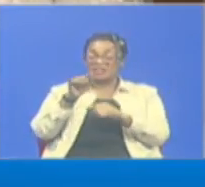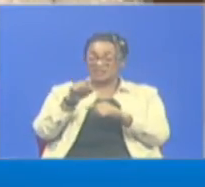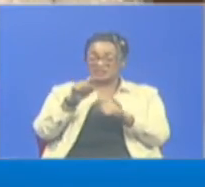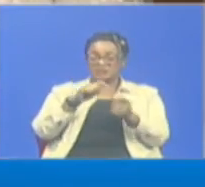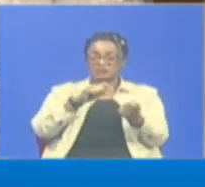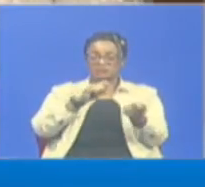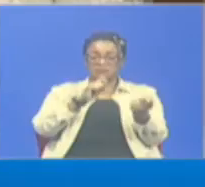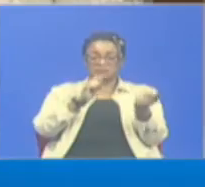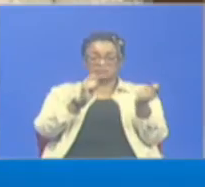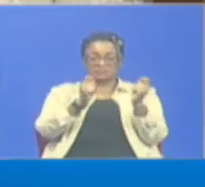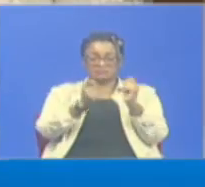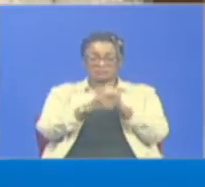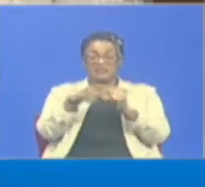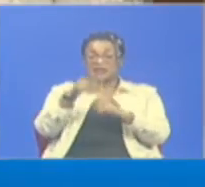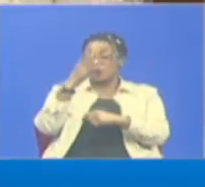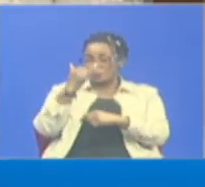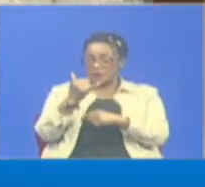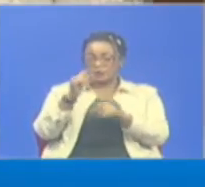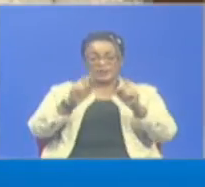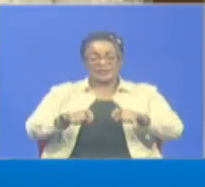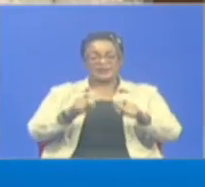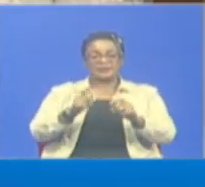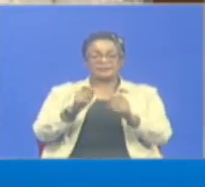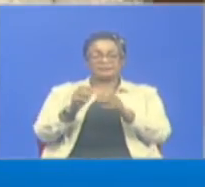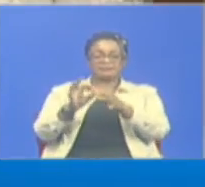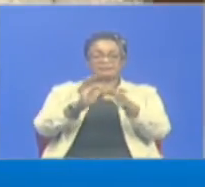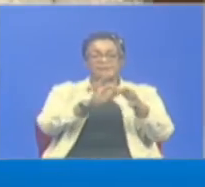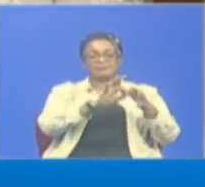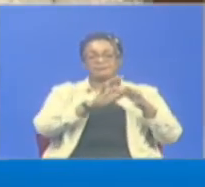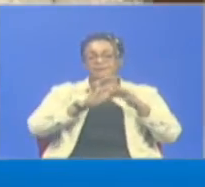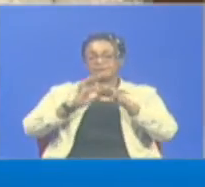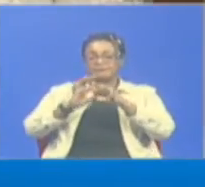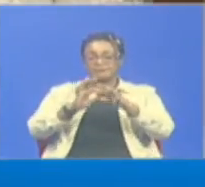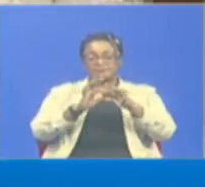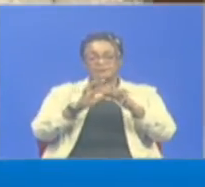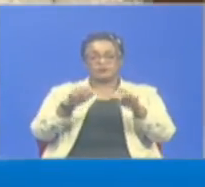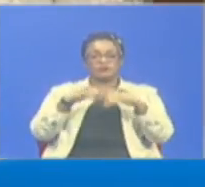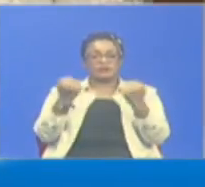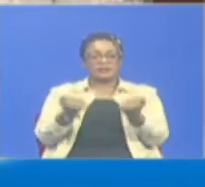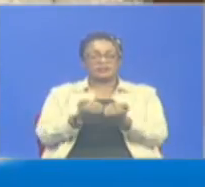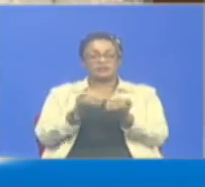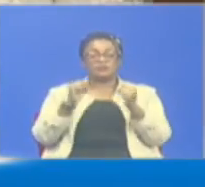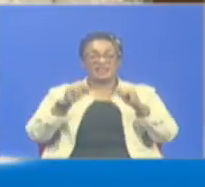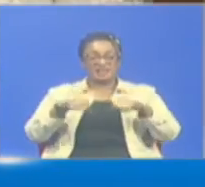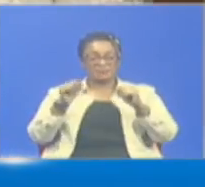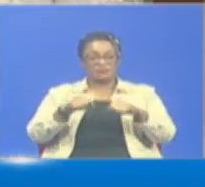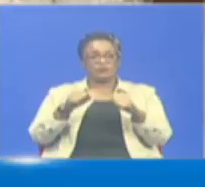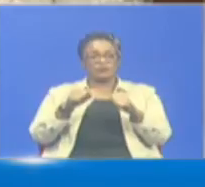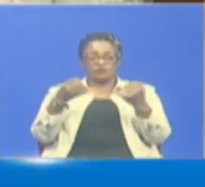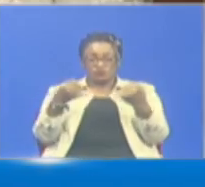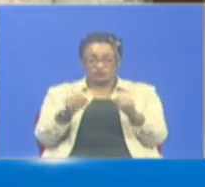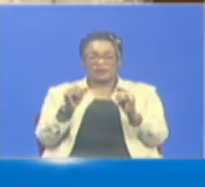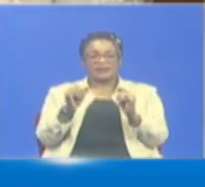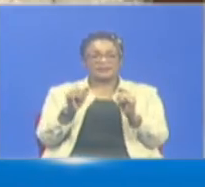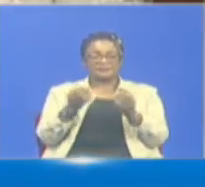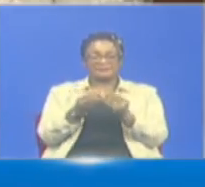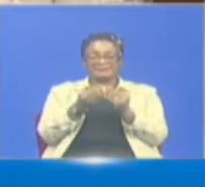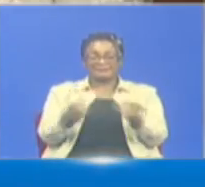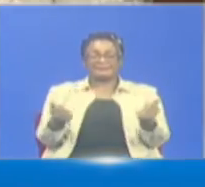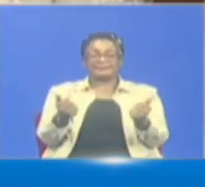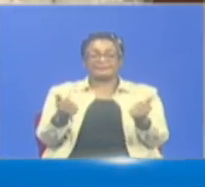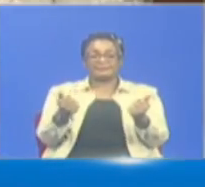a coordinated all of society to be able to confront this